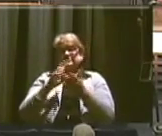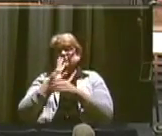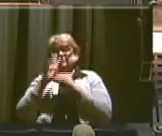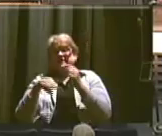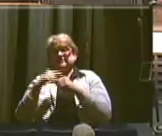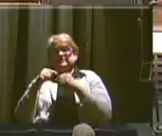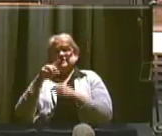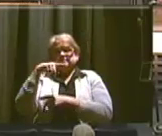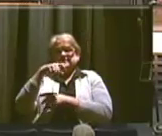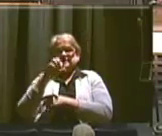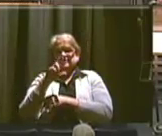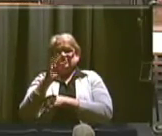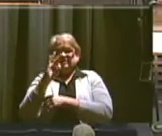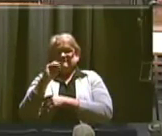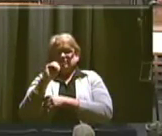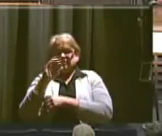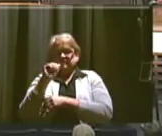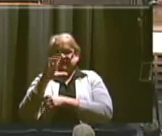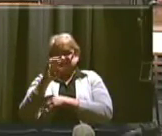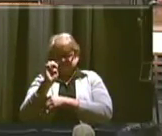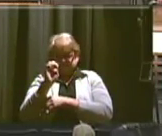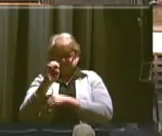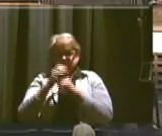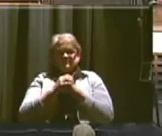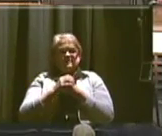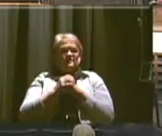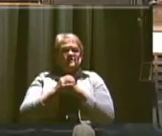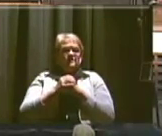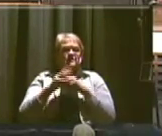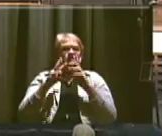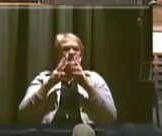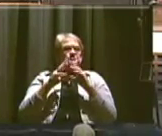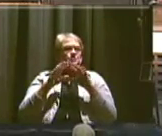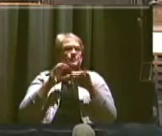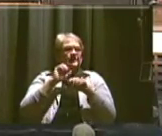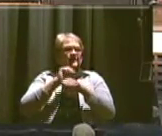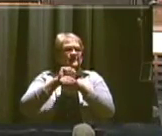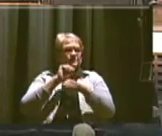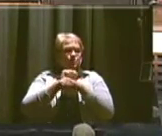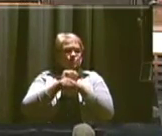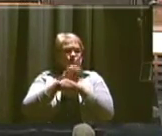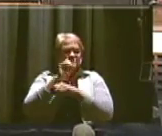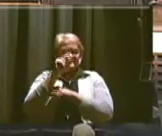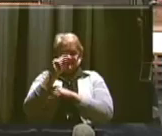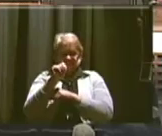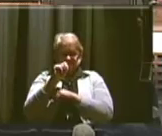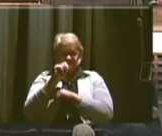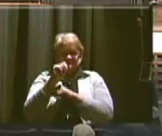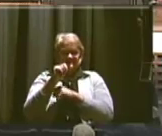session we sort of agreed to was let's ask Rosemary to see if there's not a way to get